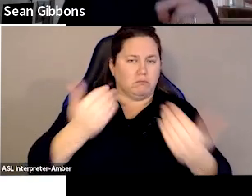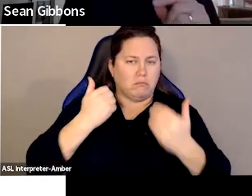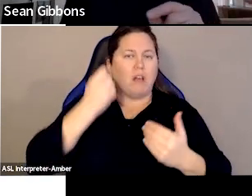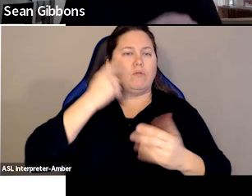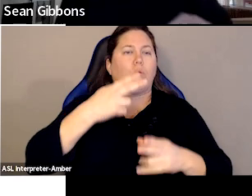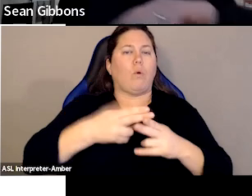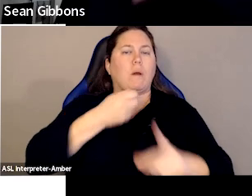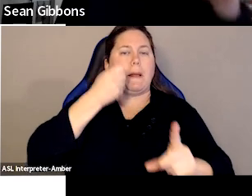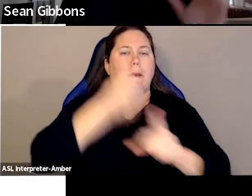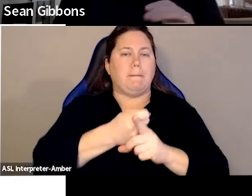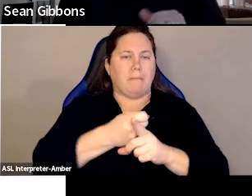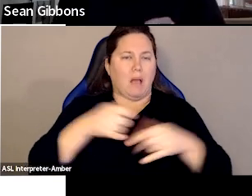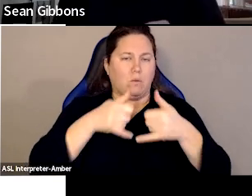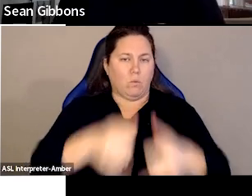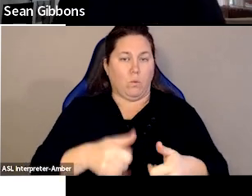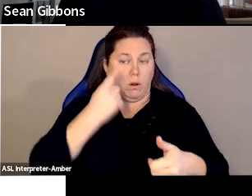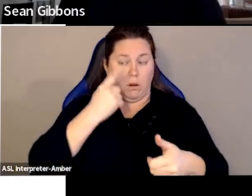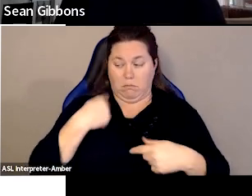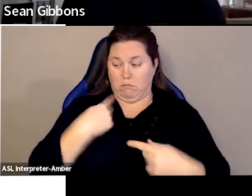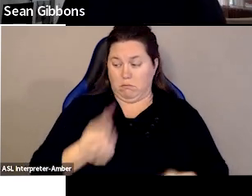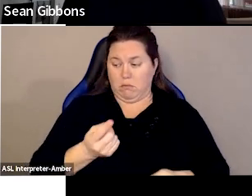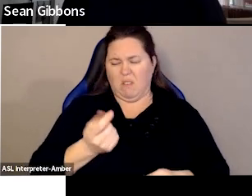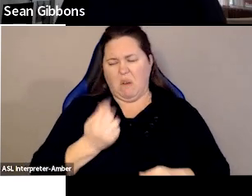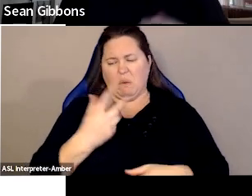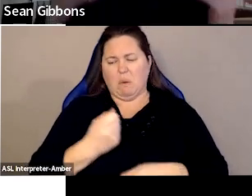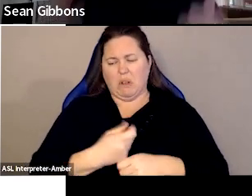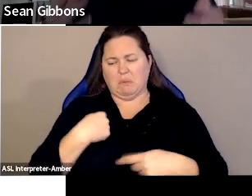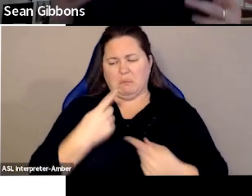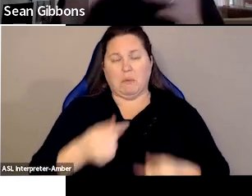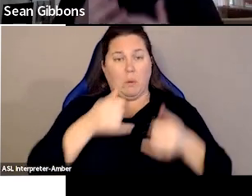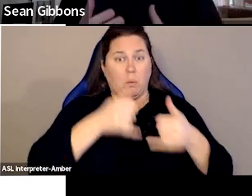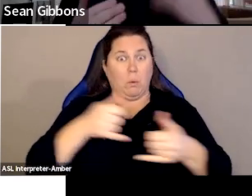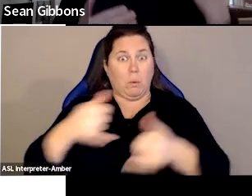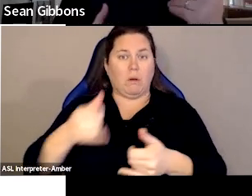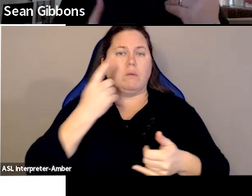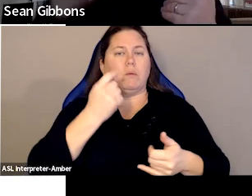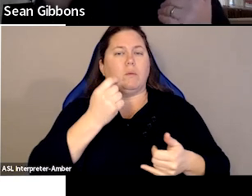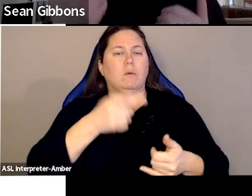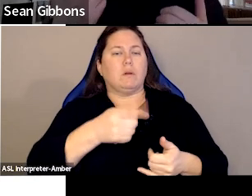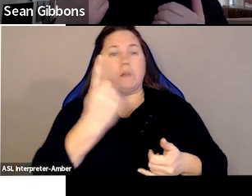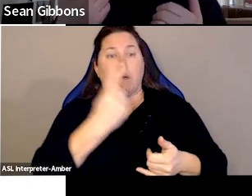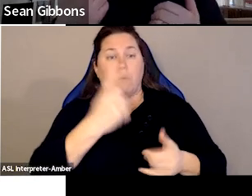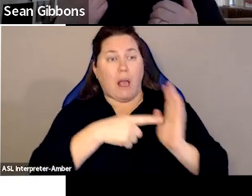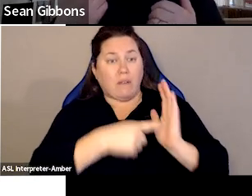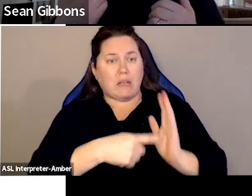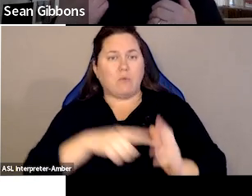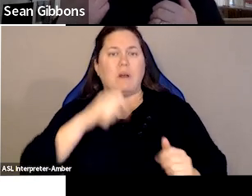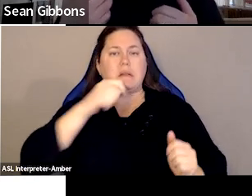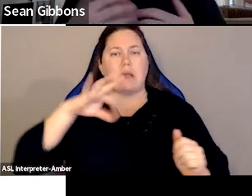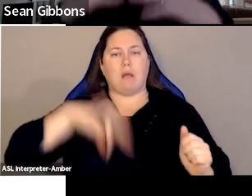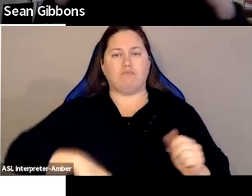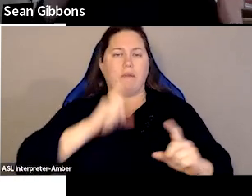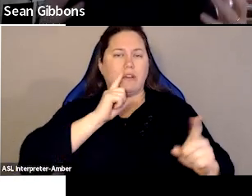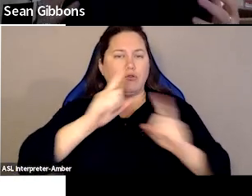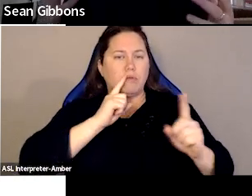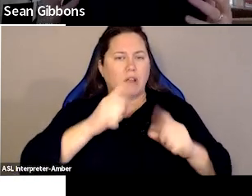What we're trying to do, and have been doing now for the last few years, is lifting up examples of foundation and nonprofit communications efforts that